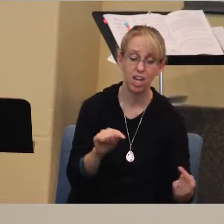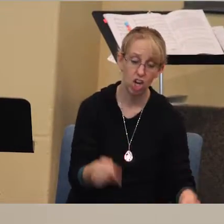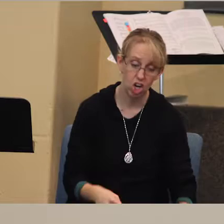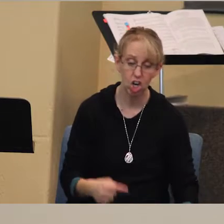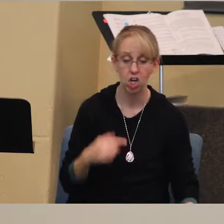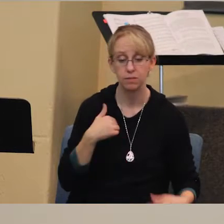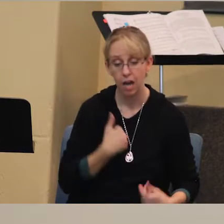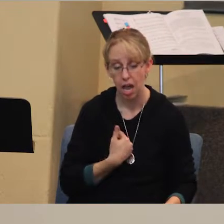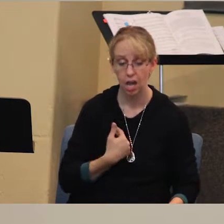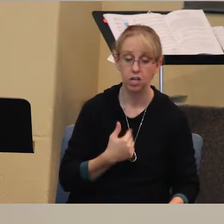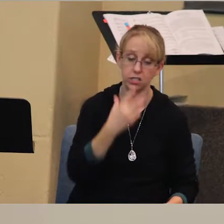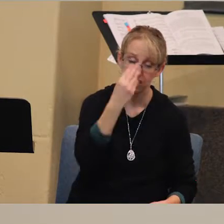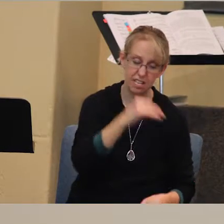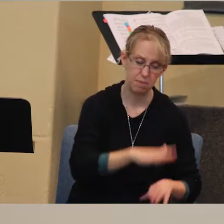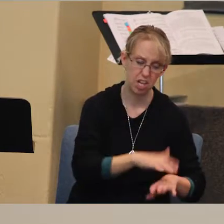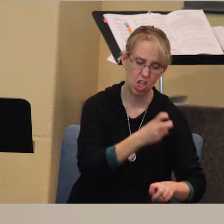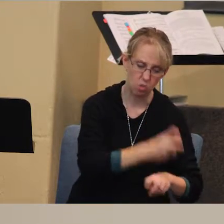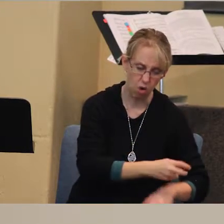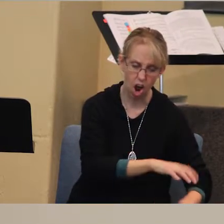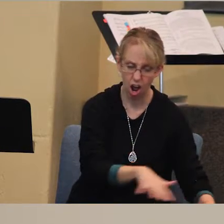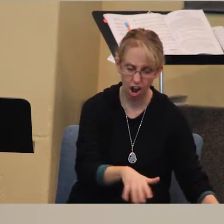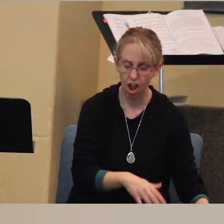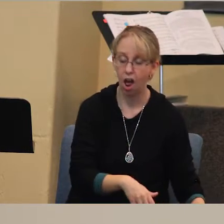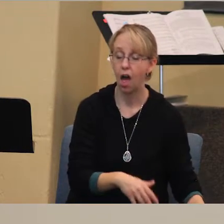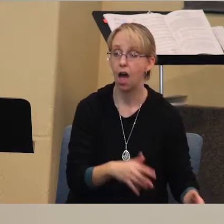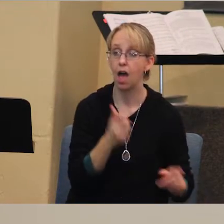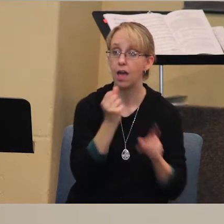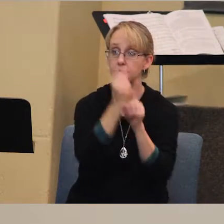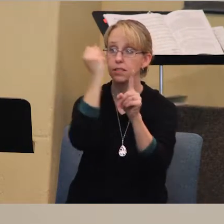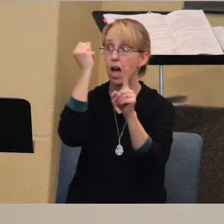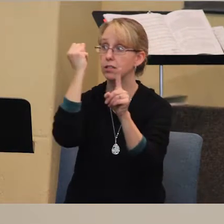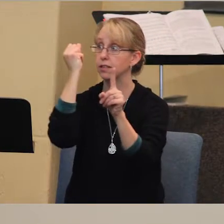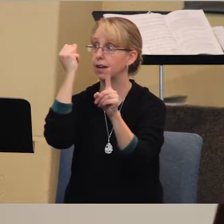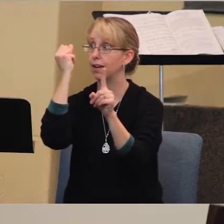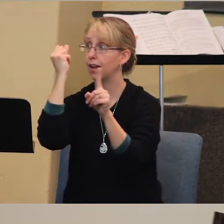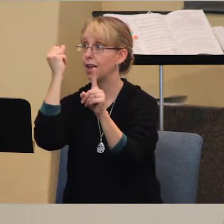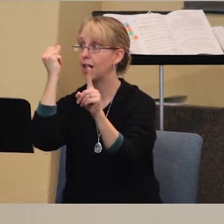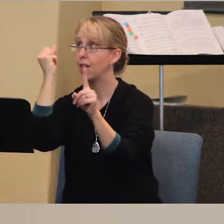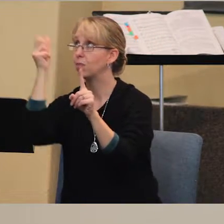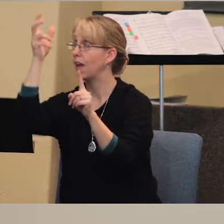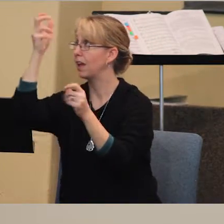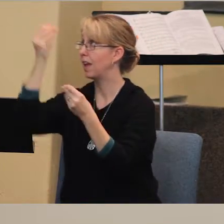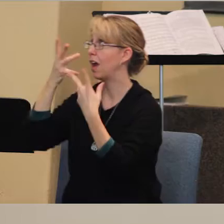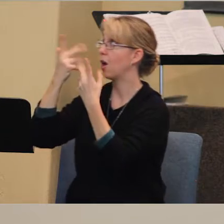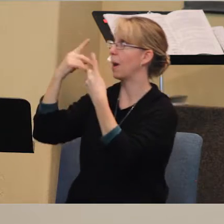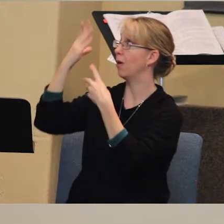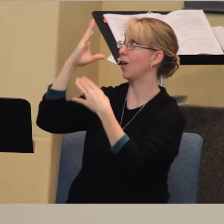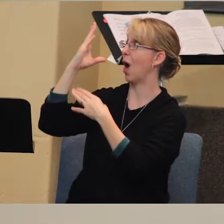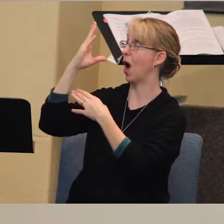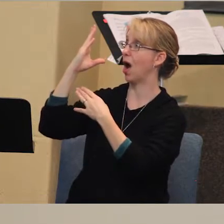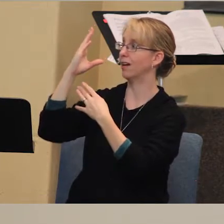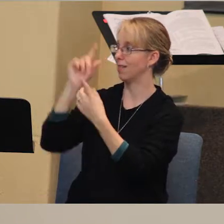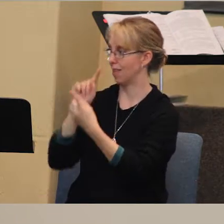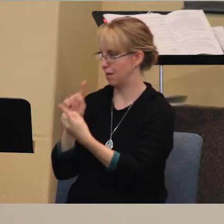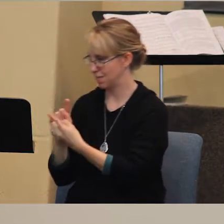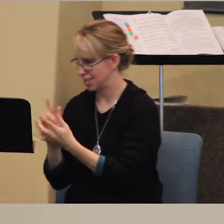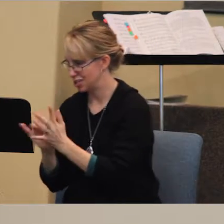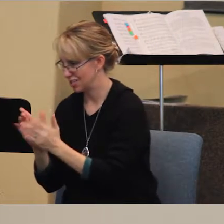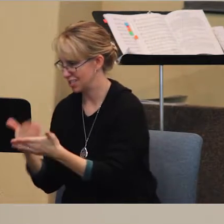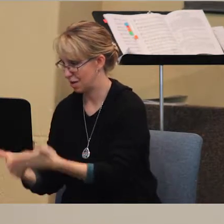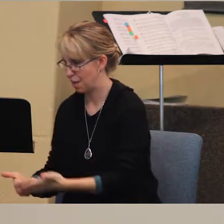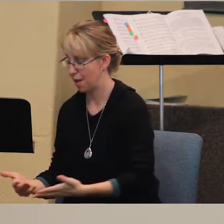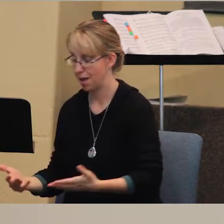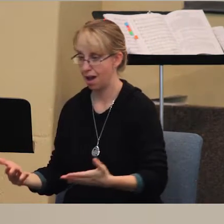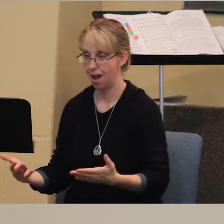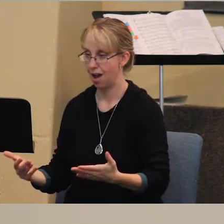hurt, and I'm tired, and I'm tired of sleeping on the stones." And all of a sudden, they hear about God. They meet Jesus, the baby, and all of a